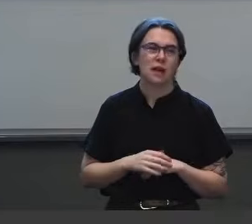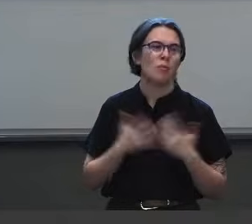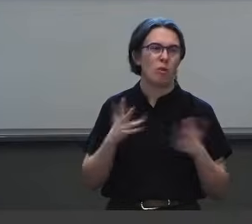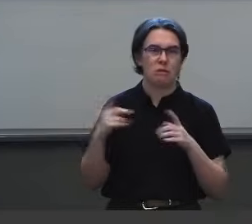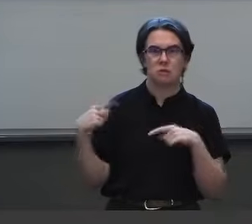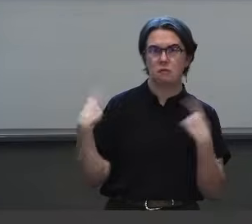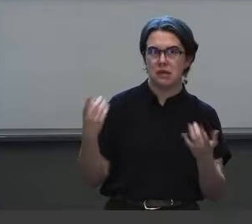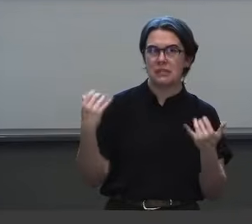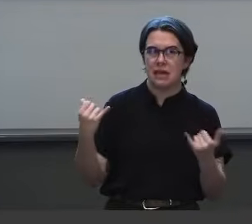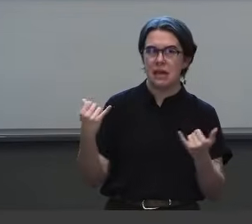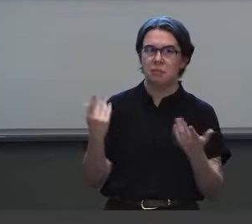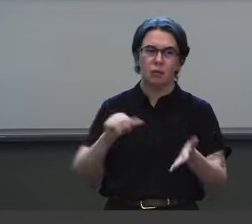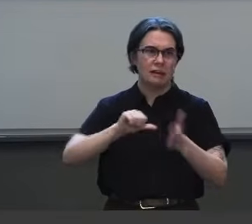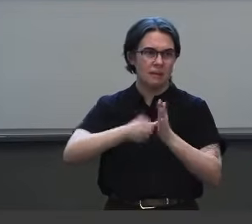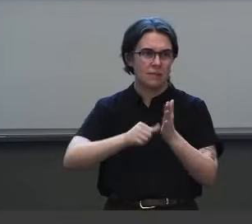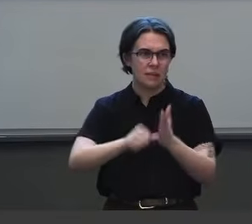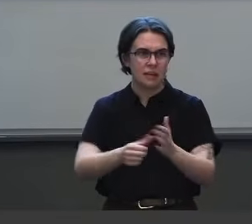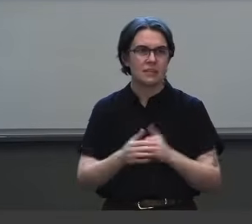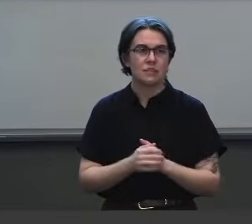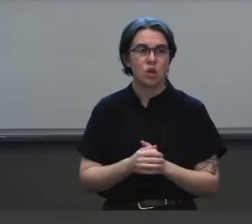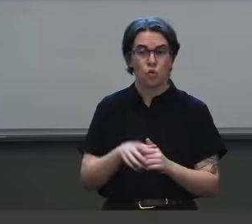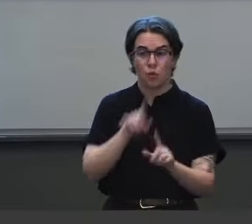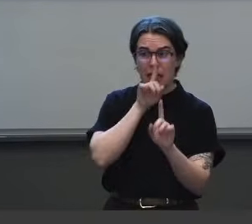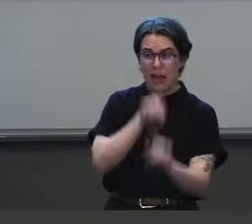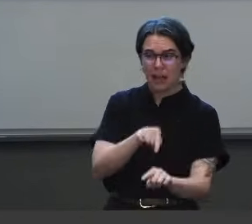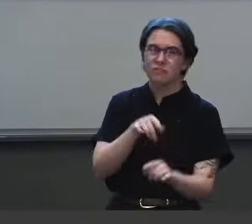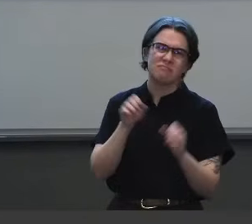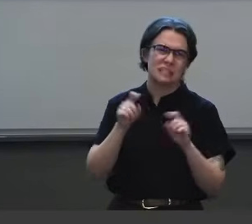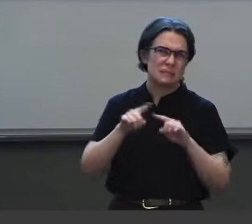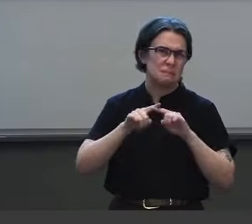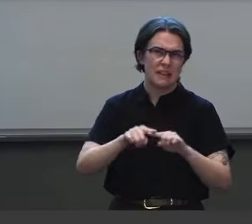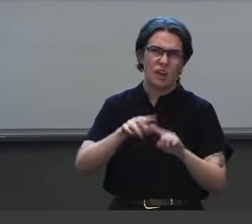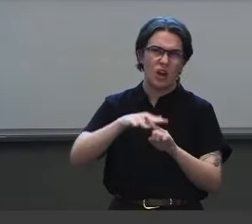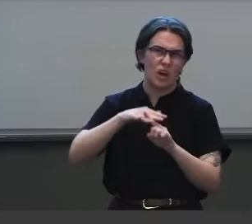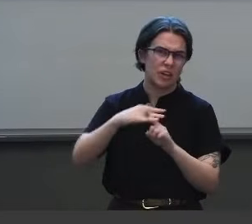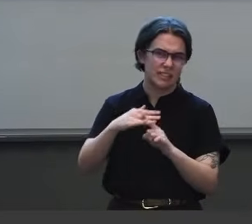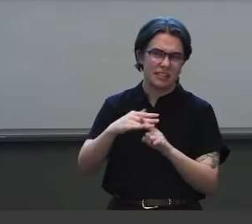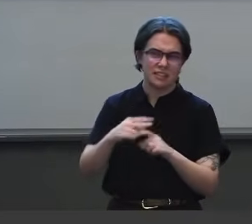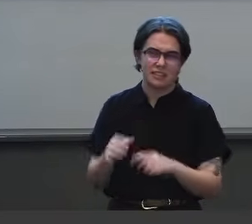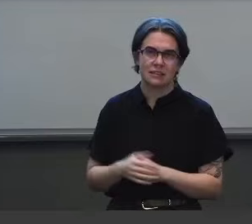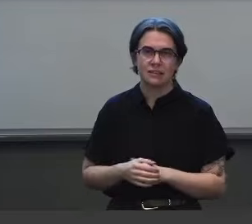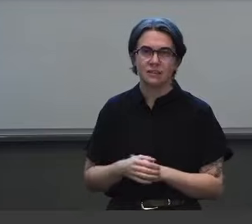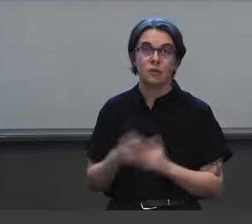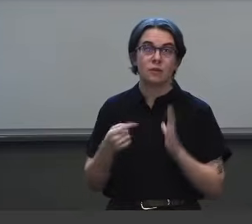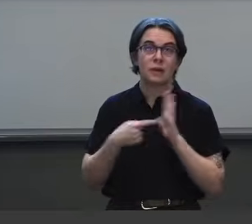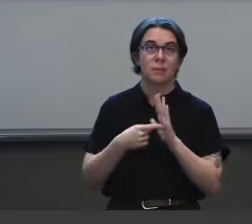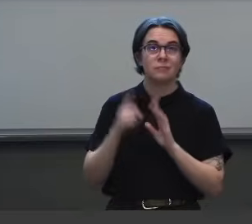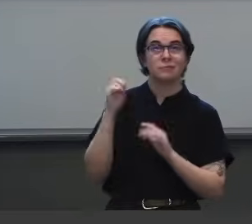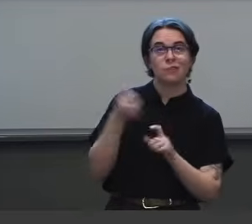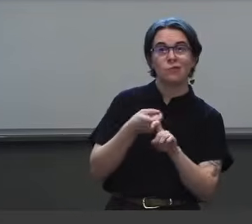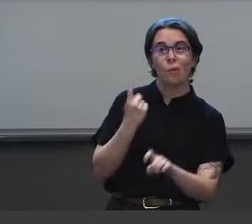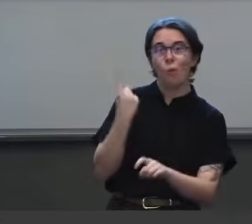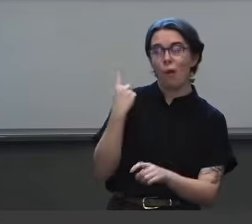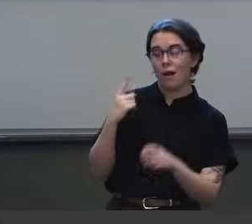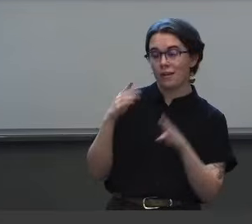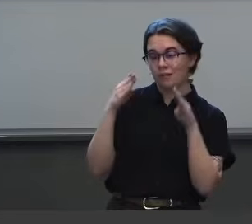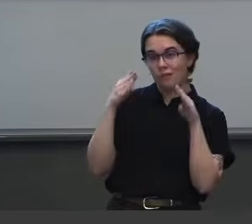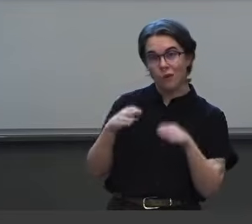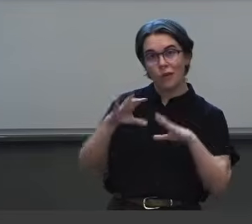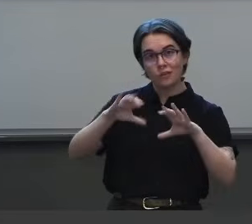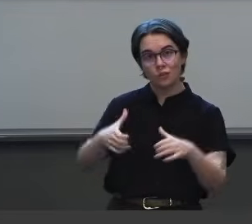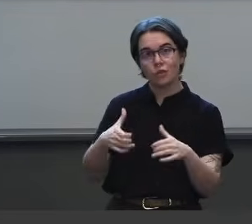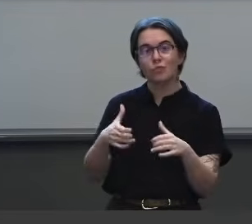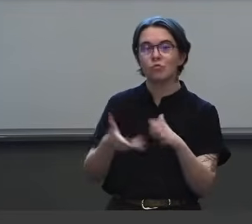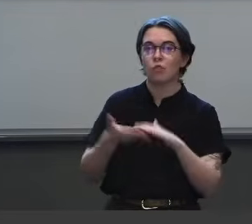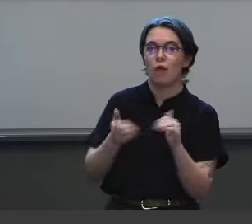well, is that reactions can be context dependent. So a good example of this is from a focus group that we ran with family members,